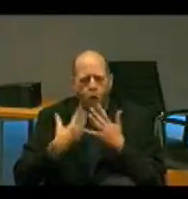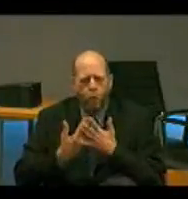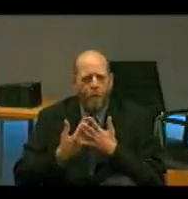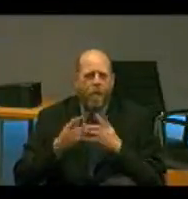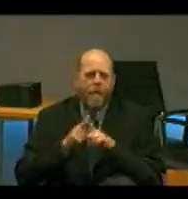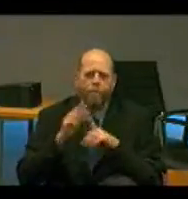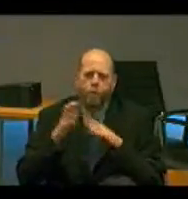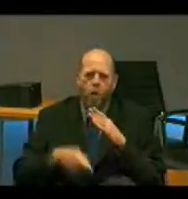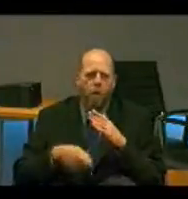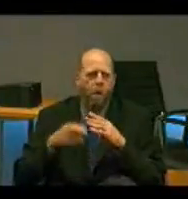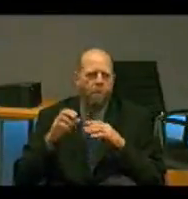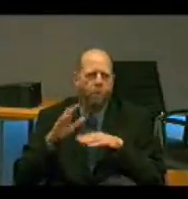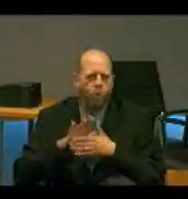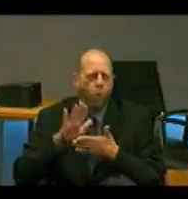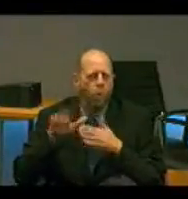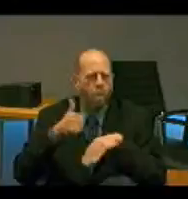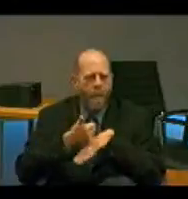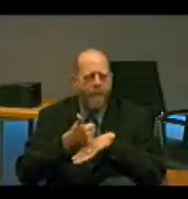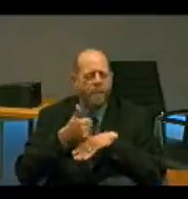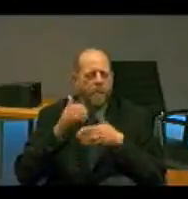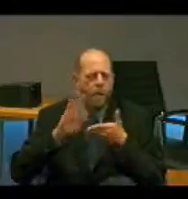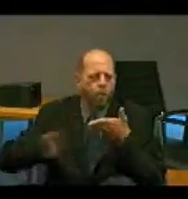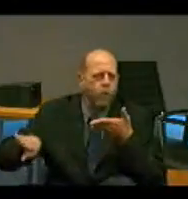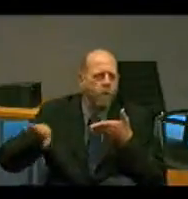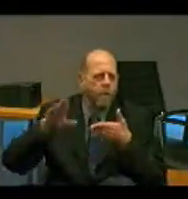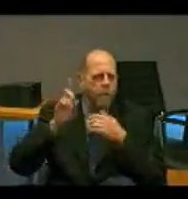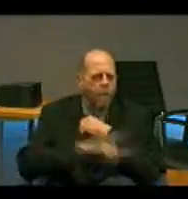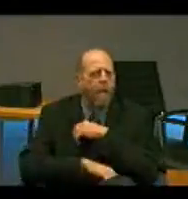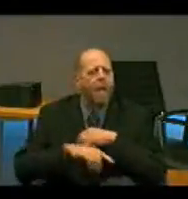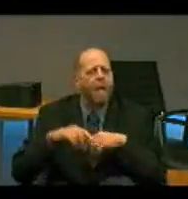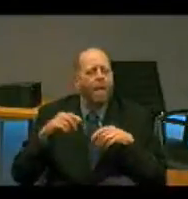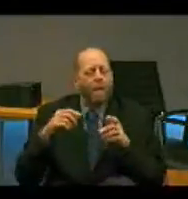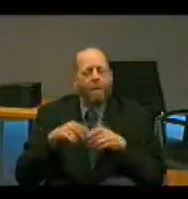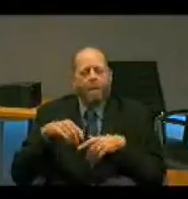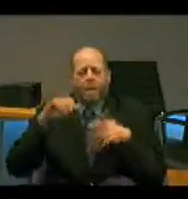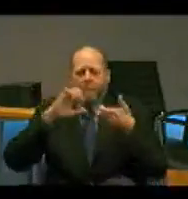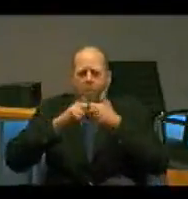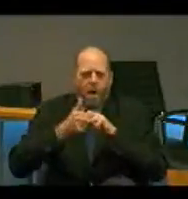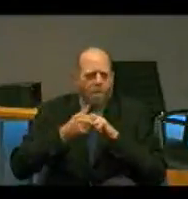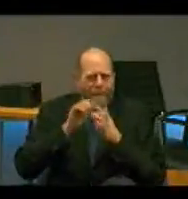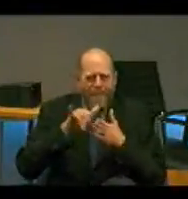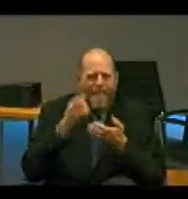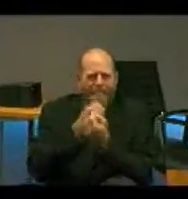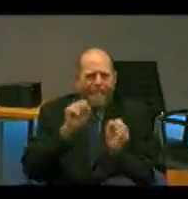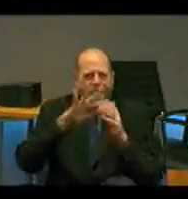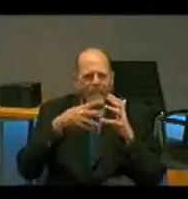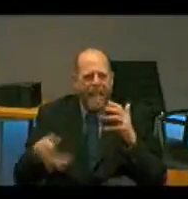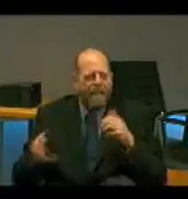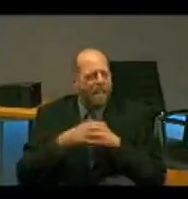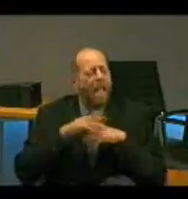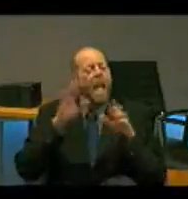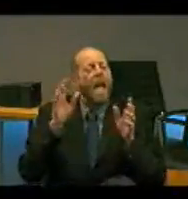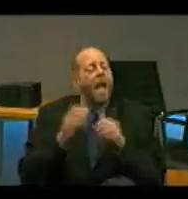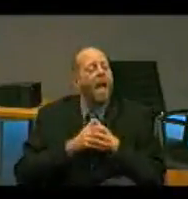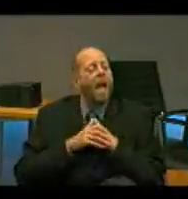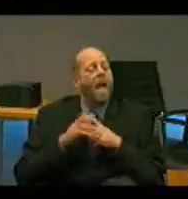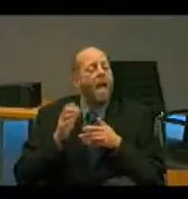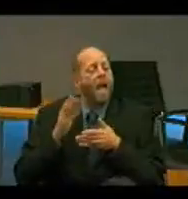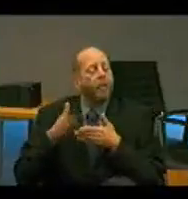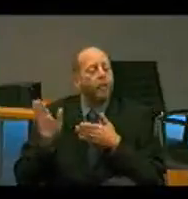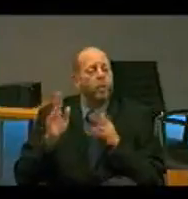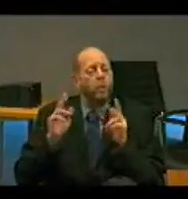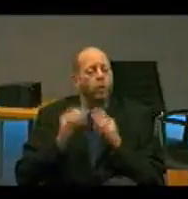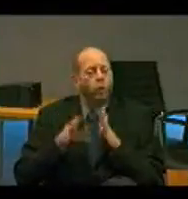as a result of school-based exclusionary discipline, cuts holes in that safety net. Excluding students of color and students